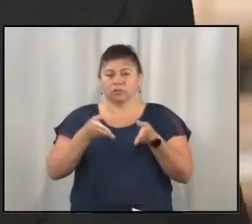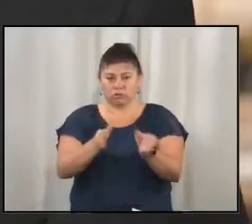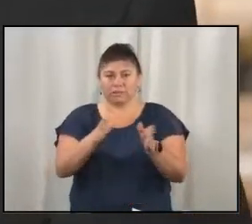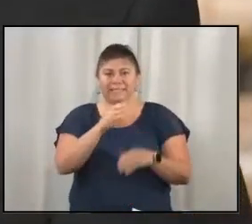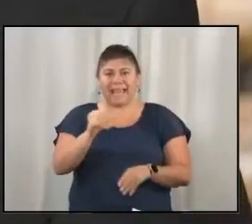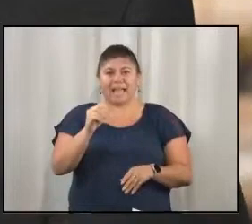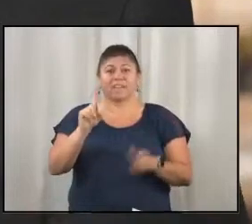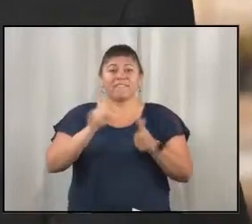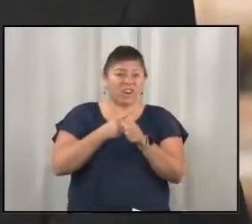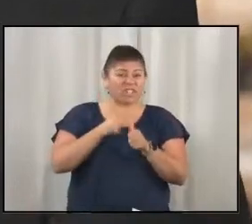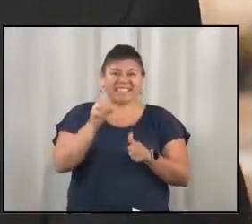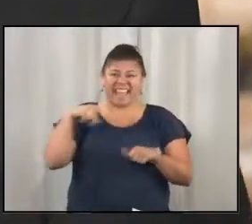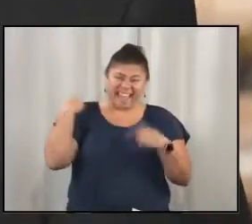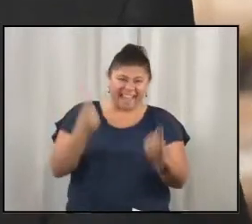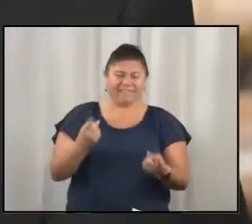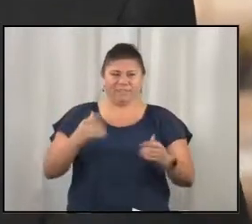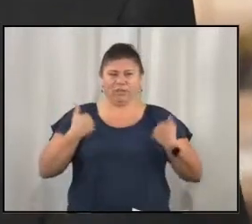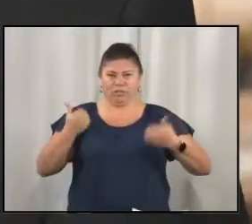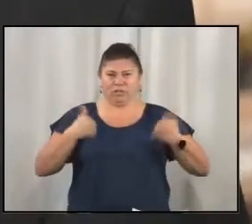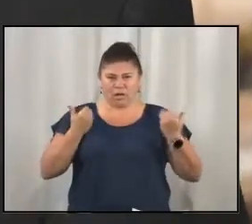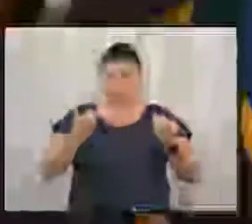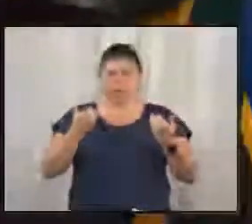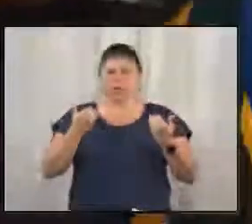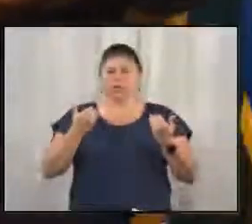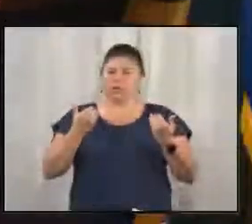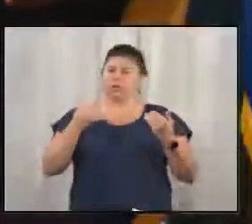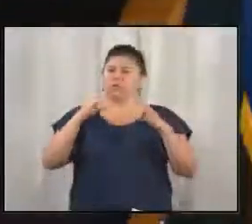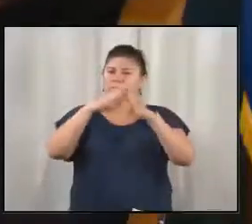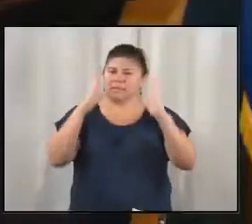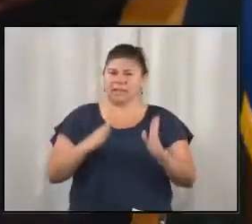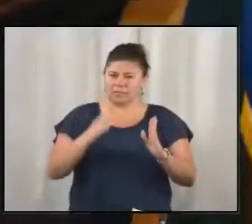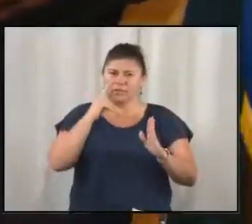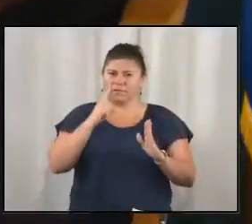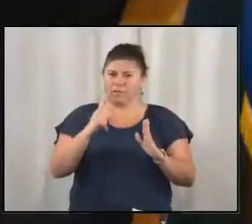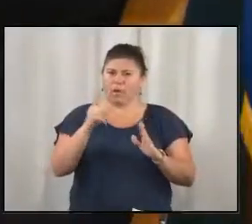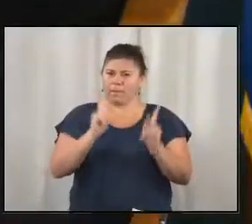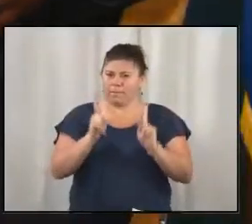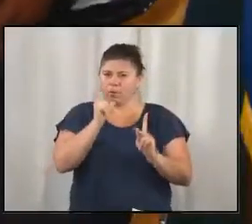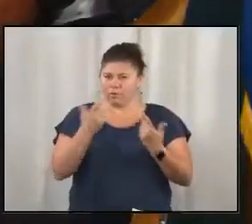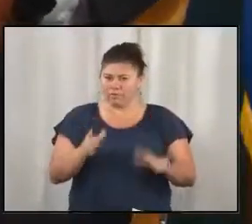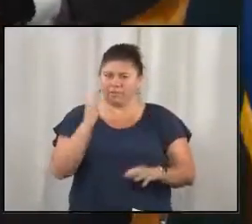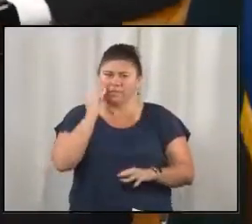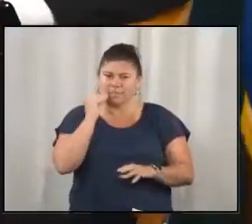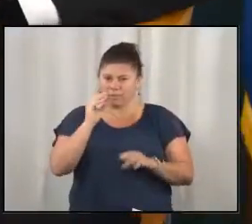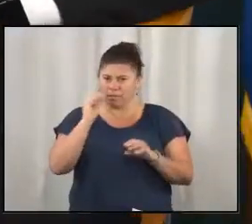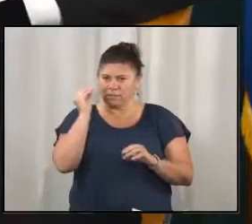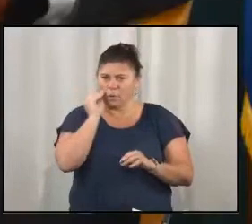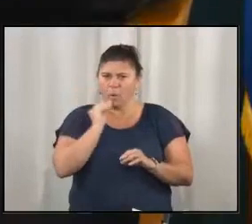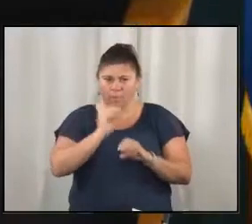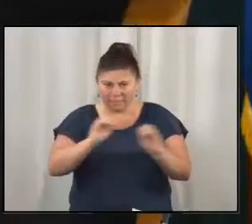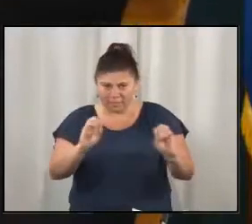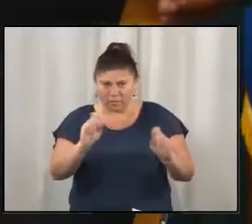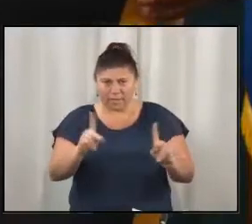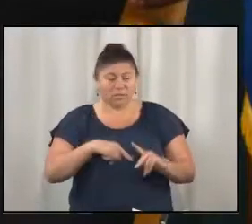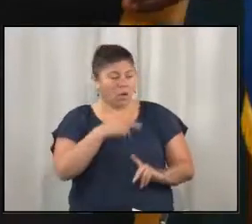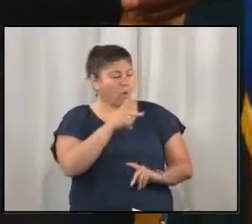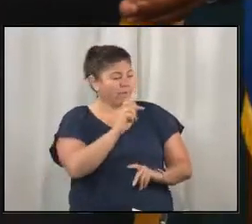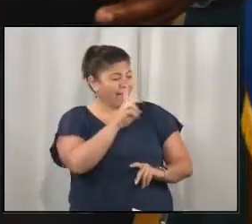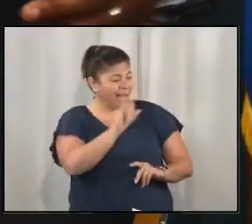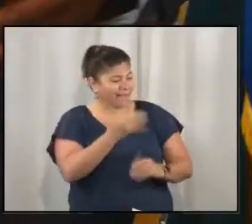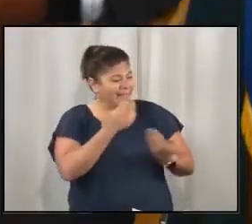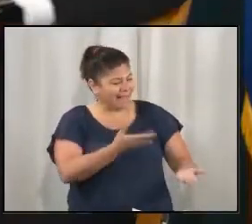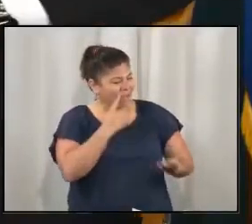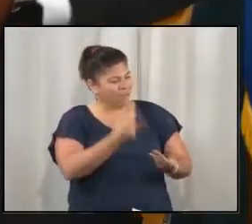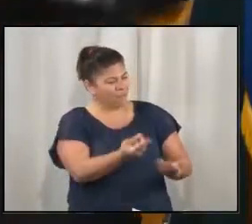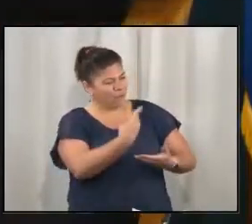for young people who are experiencing homelessness. So, Kelly, you're here with us today. Thanks so much for joining us. It's budget